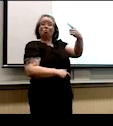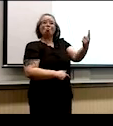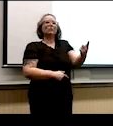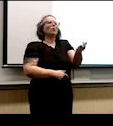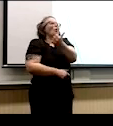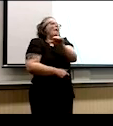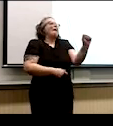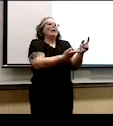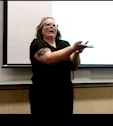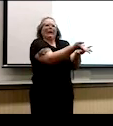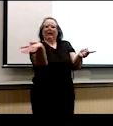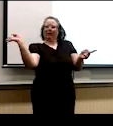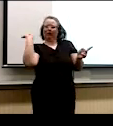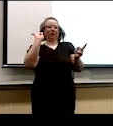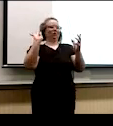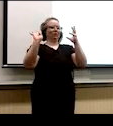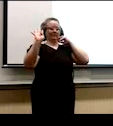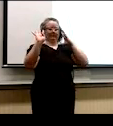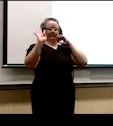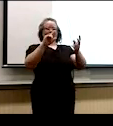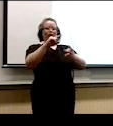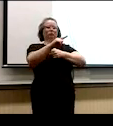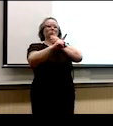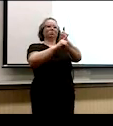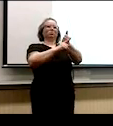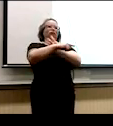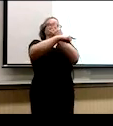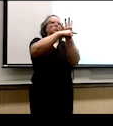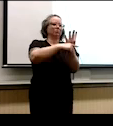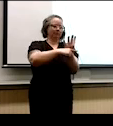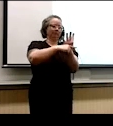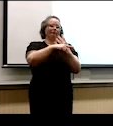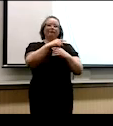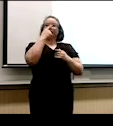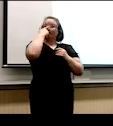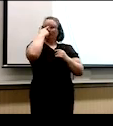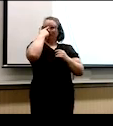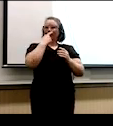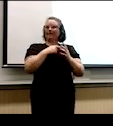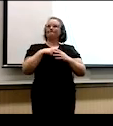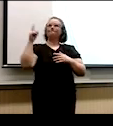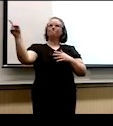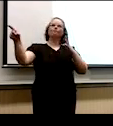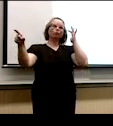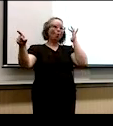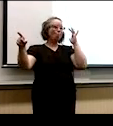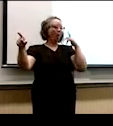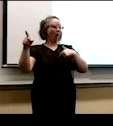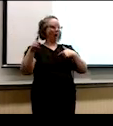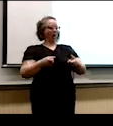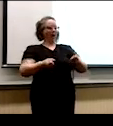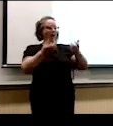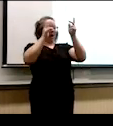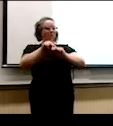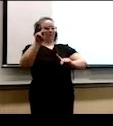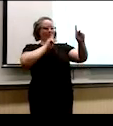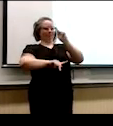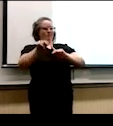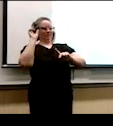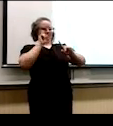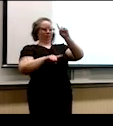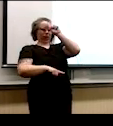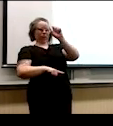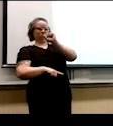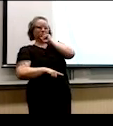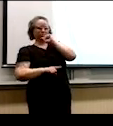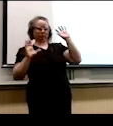They, Alzheimer's disease for other people with Down syndrome? Yeah, so people, since a small number of people with Down syndrome don't have trisomy 21,